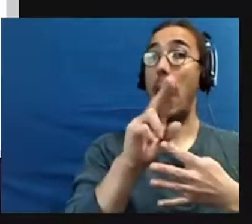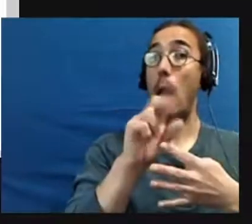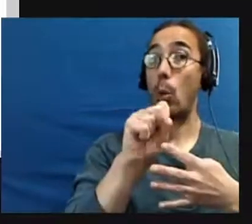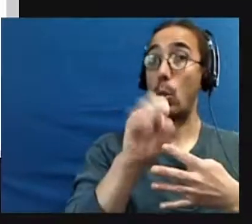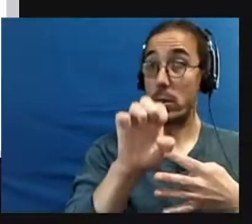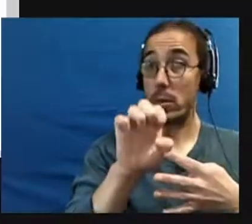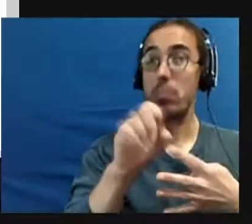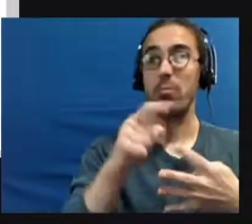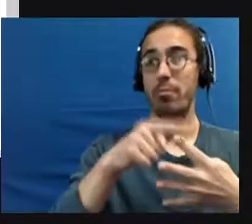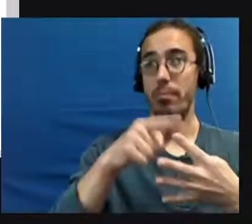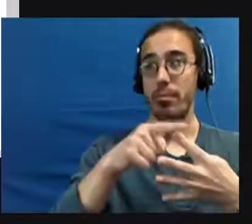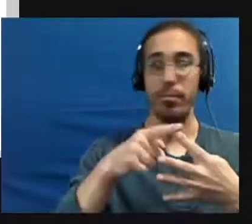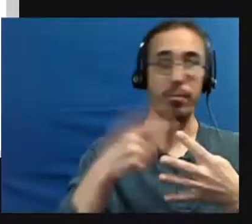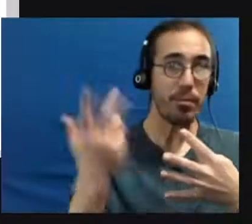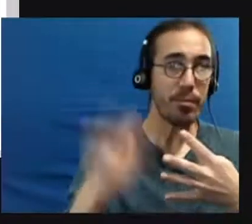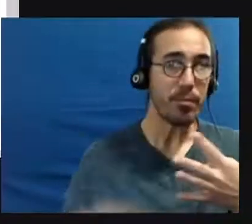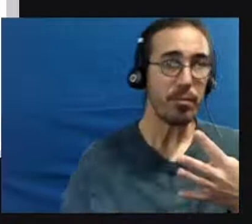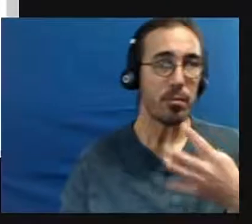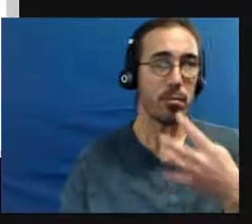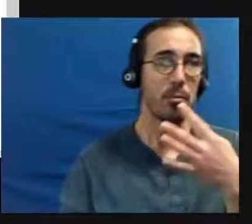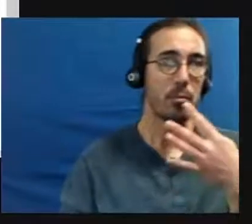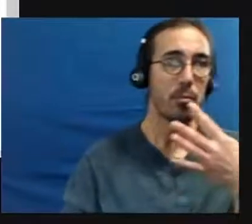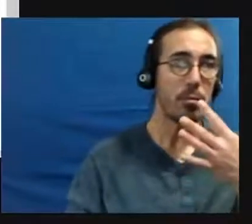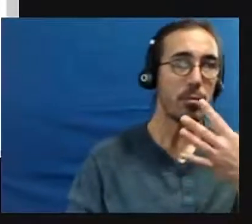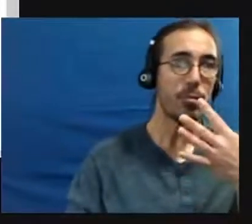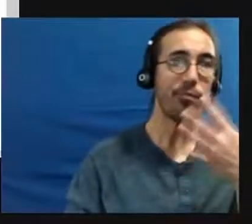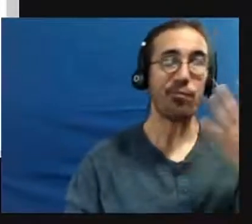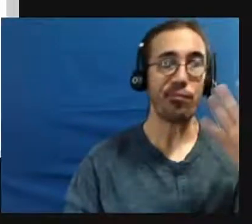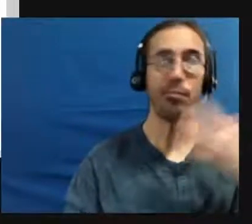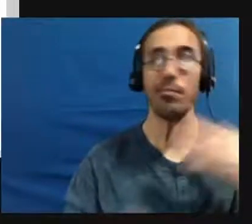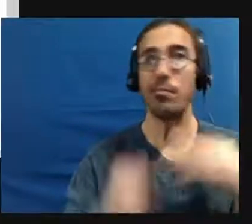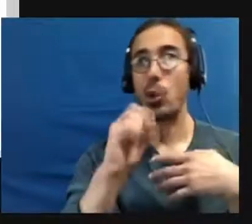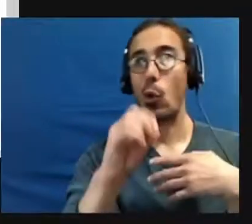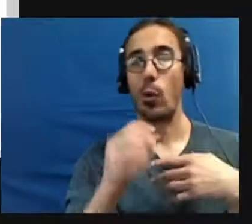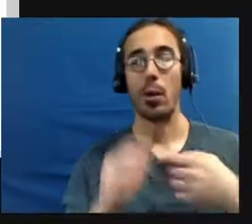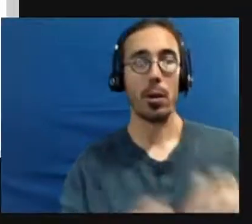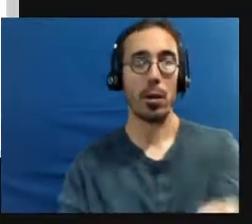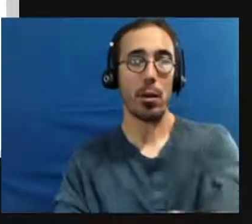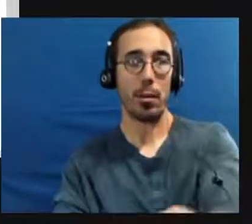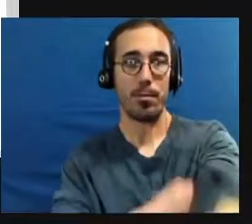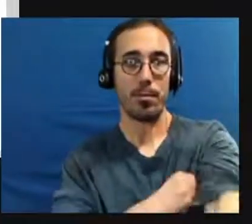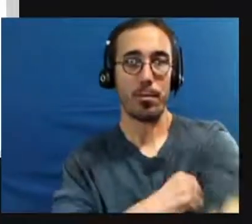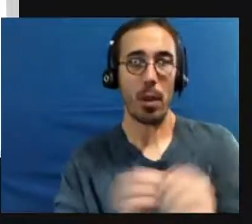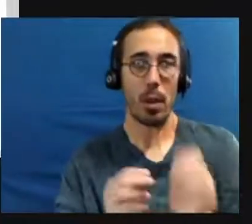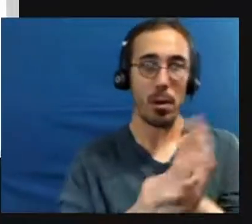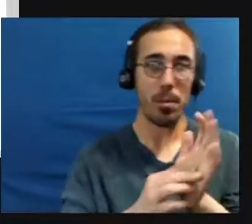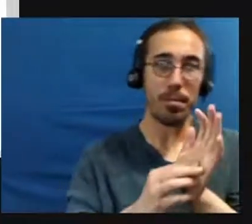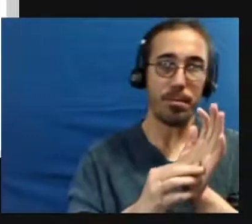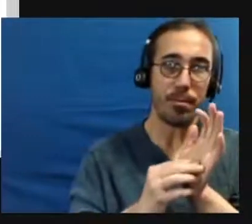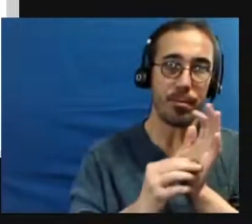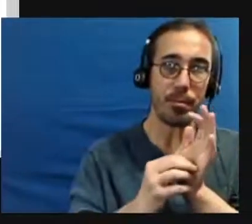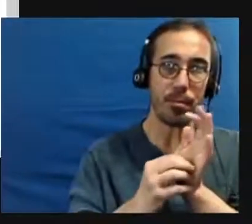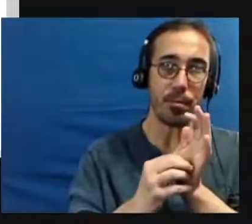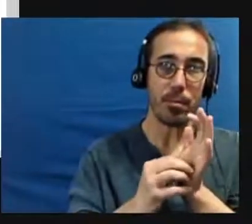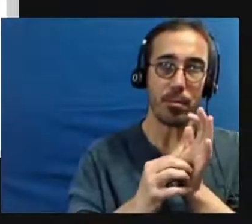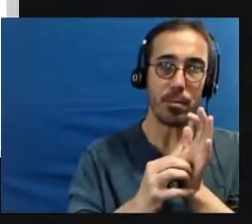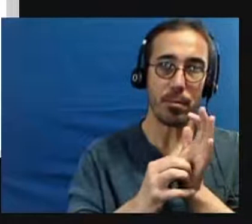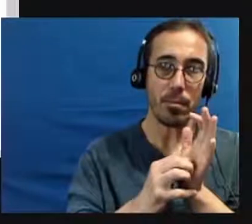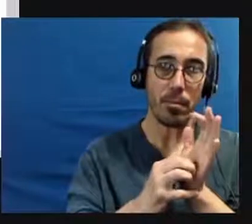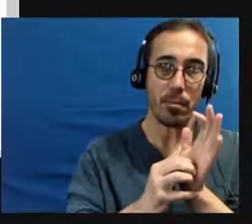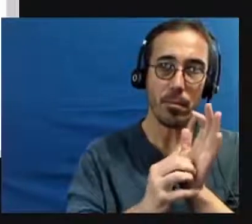are watching today. So let's see, I have to get back to my navigation.